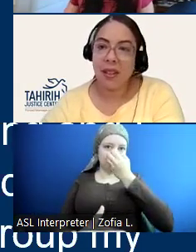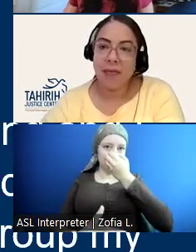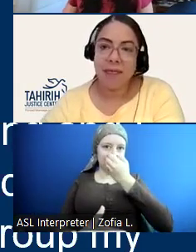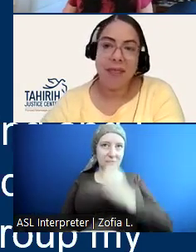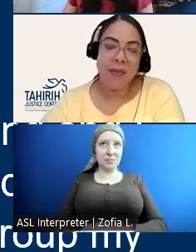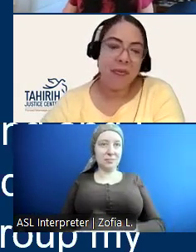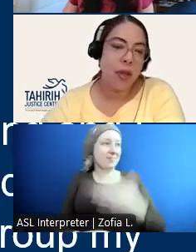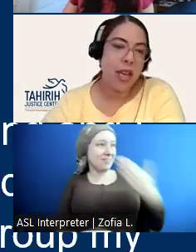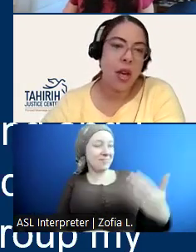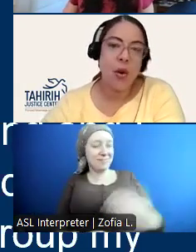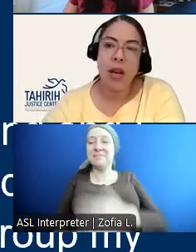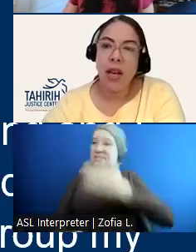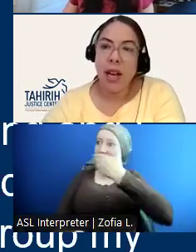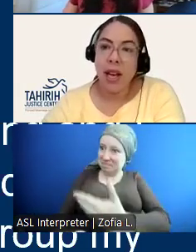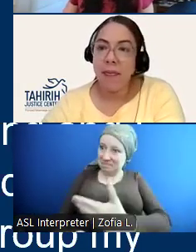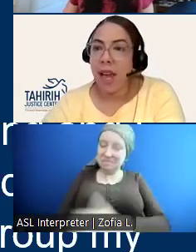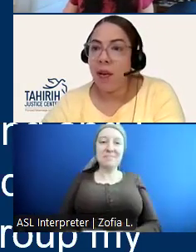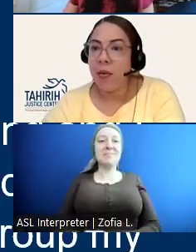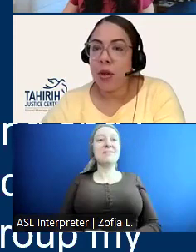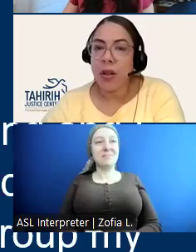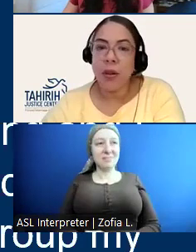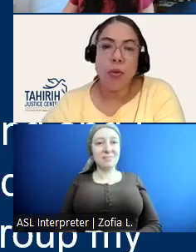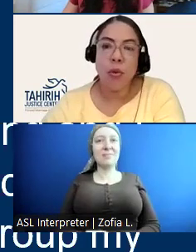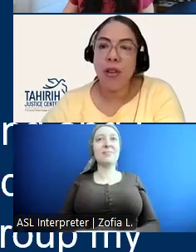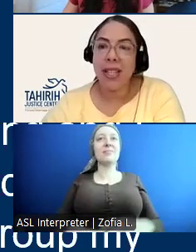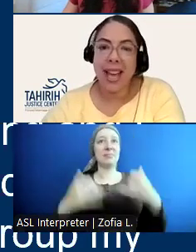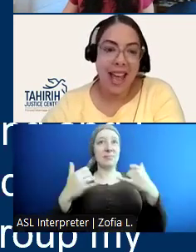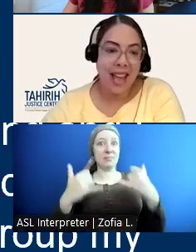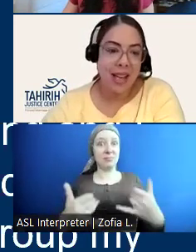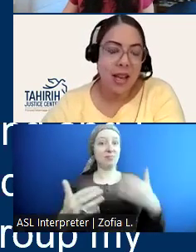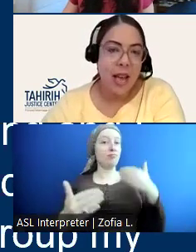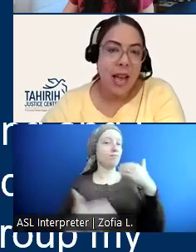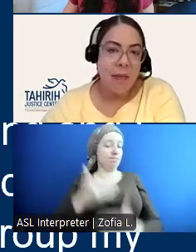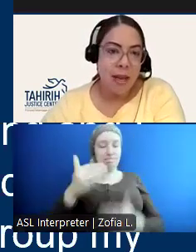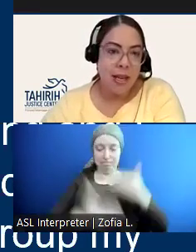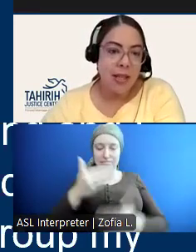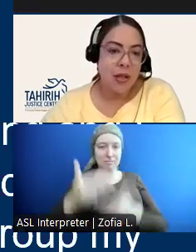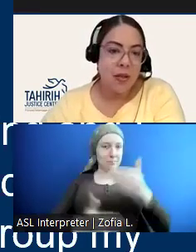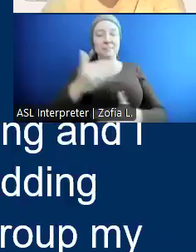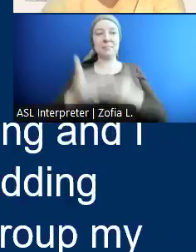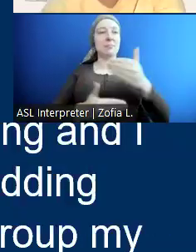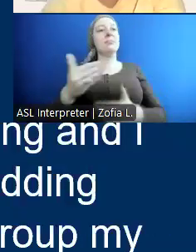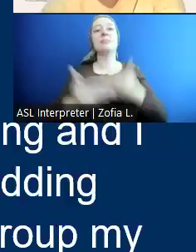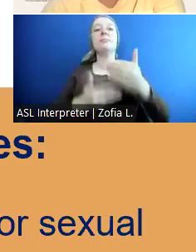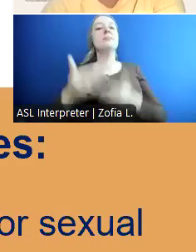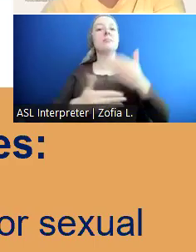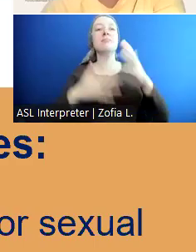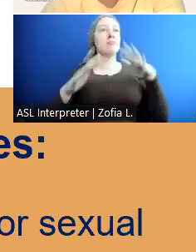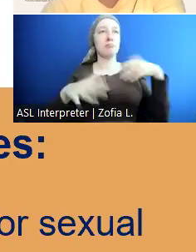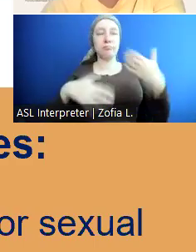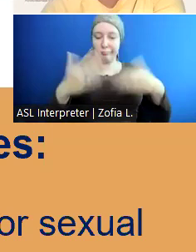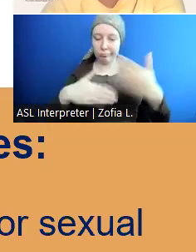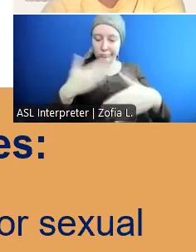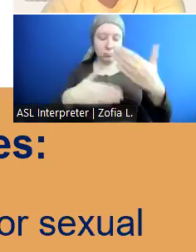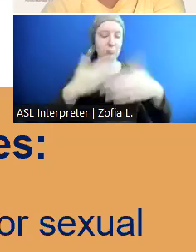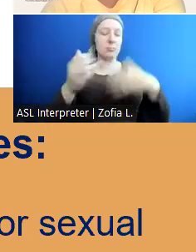Thank you. Yeah, no, thank you. I will move us ahead a bit to, you know, go along